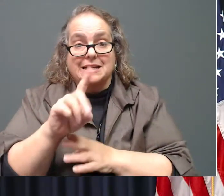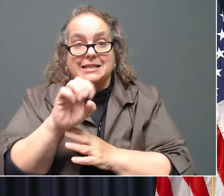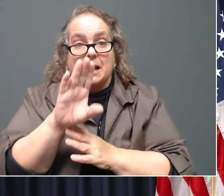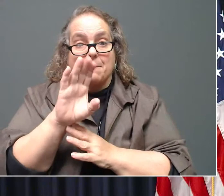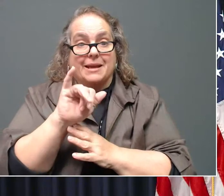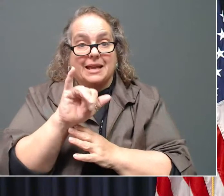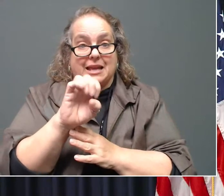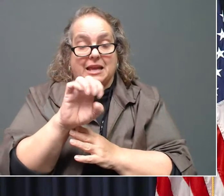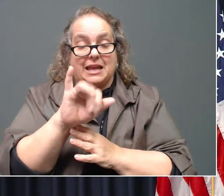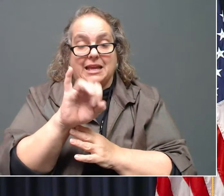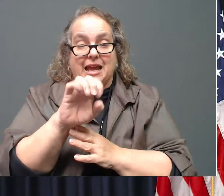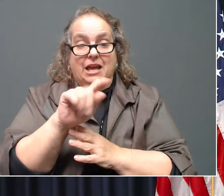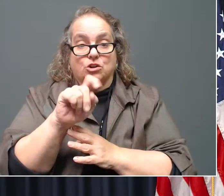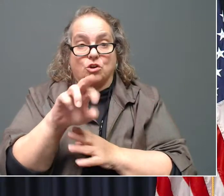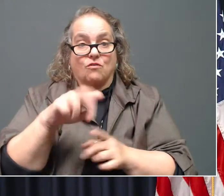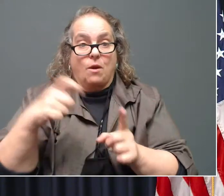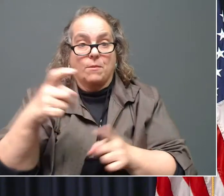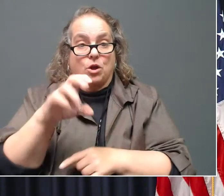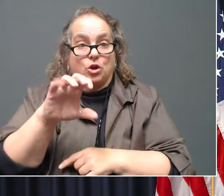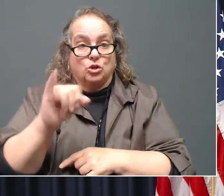Courier-Journal.